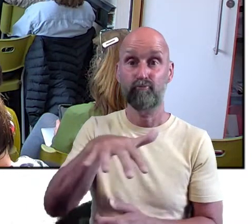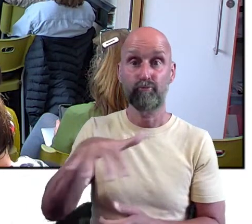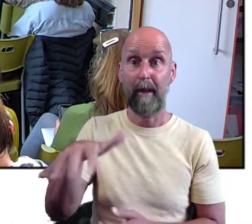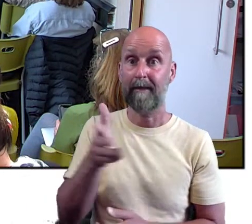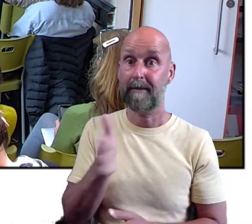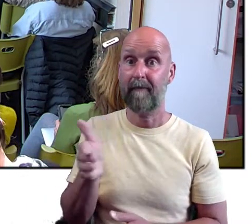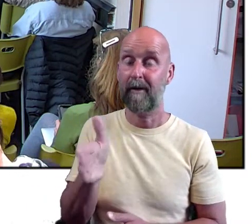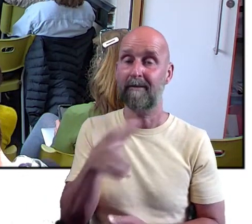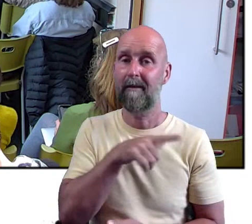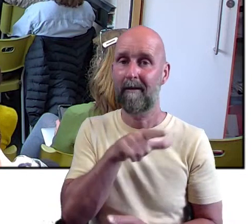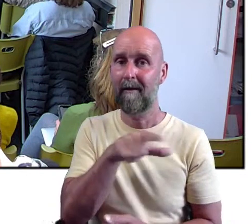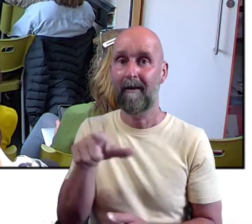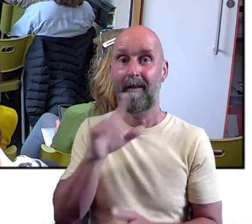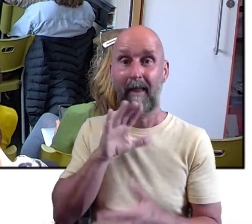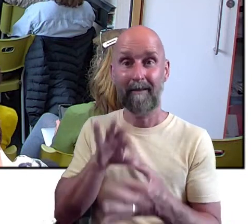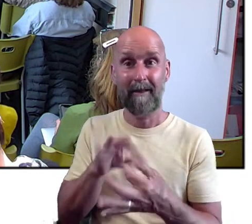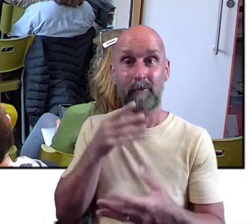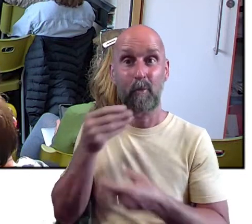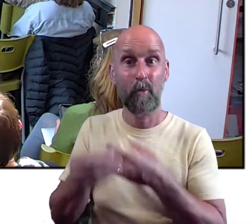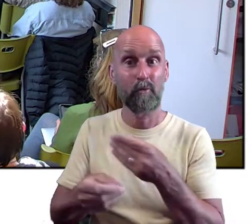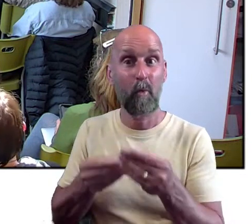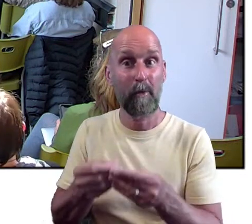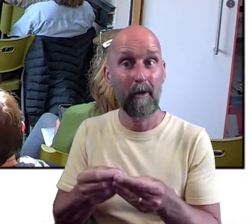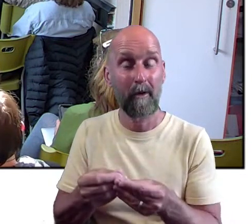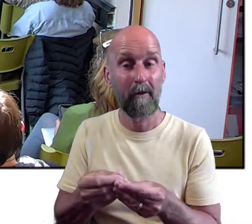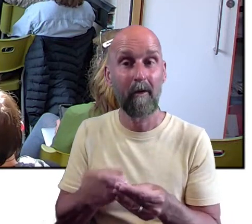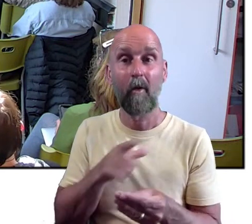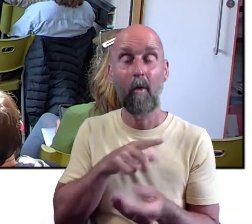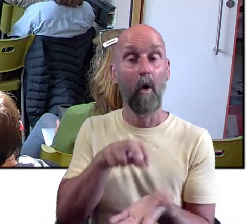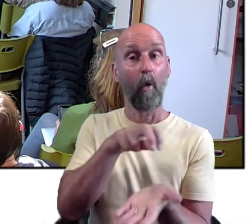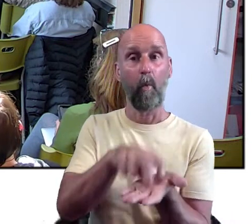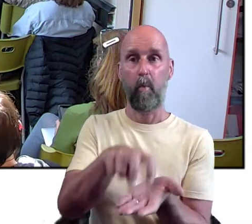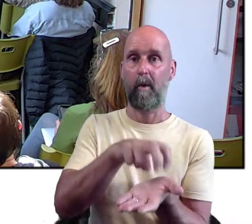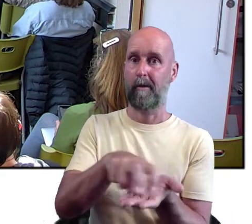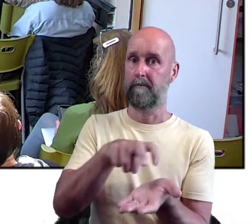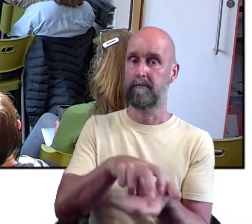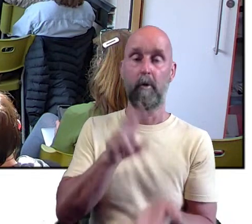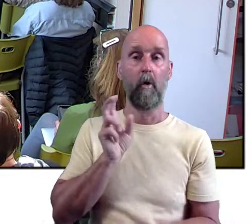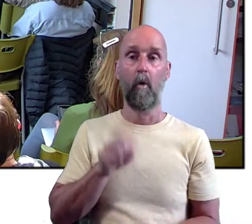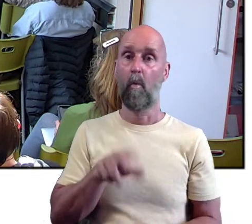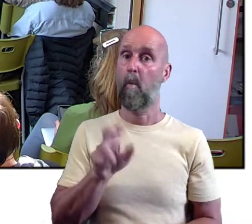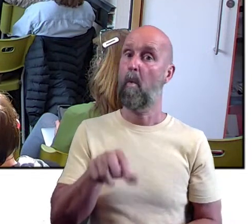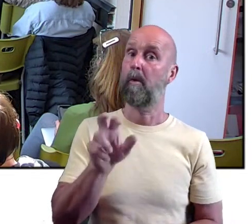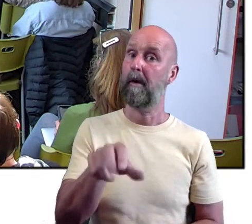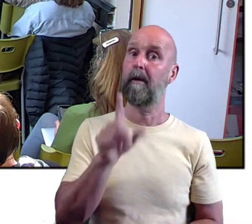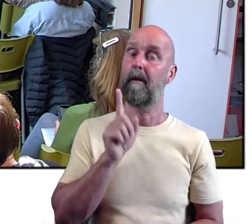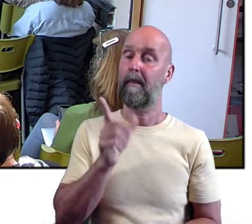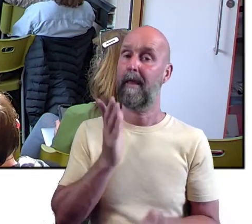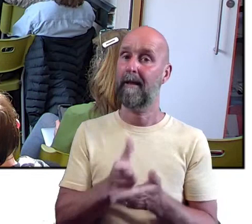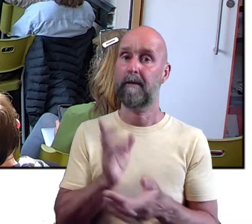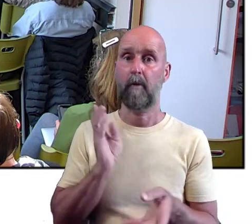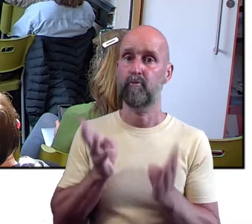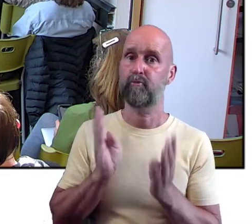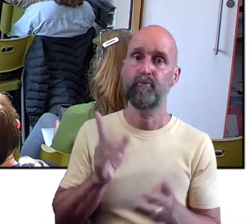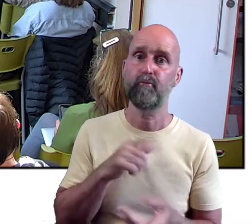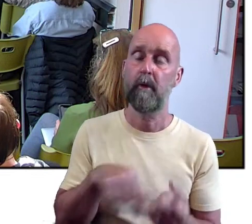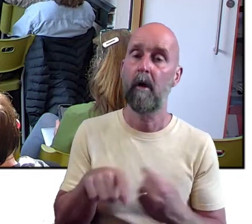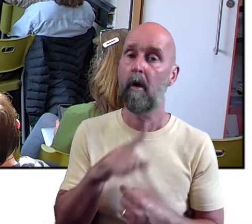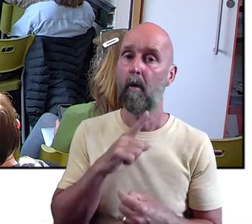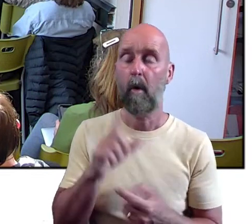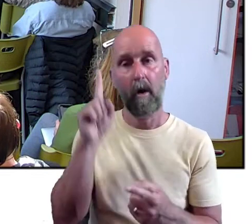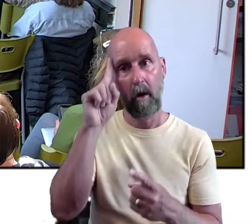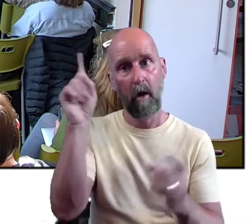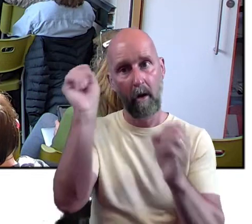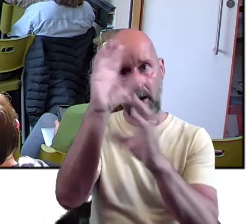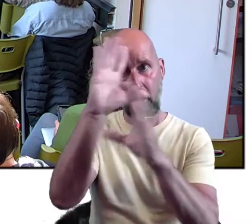of like a story, like especially like walking. So there's this idea that walking is like a narrativizing process because you're drawing things into like a sort of